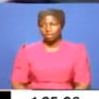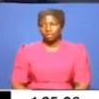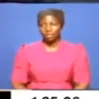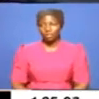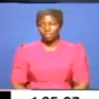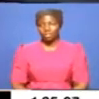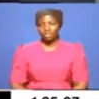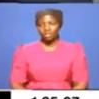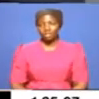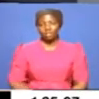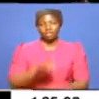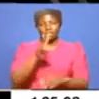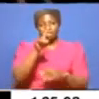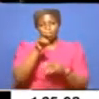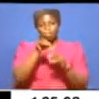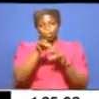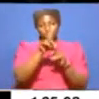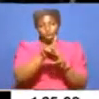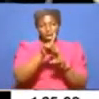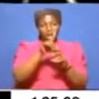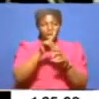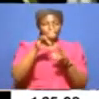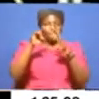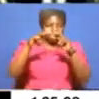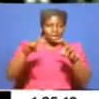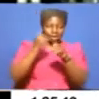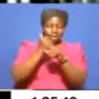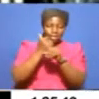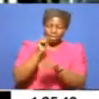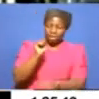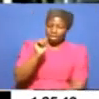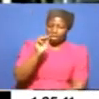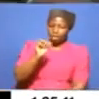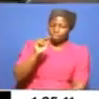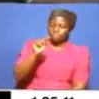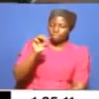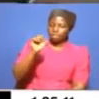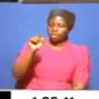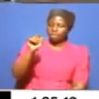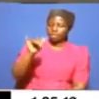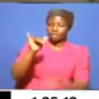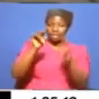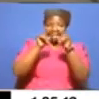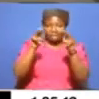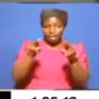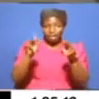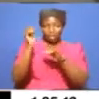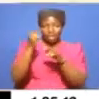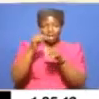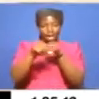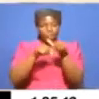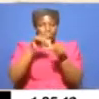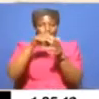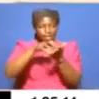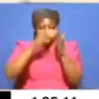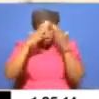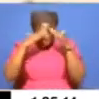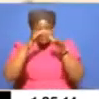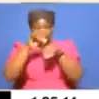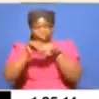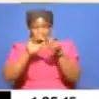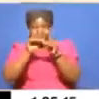In a 2021 poll conducted by Amnesty International Kenya on the state of awareness on data protection,